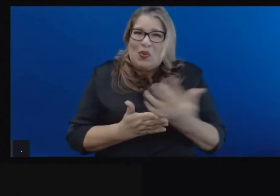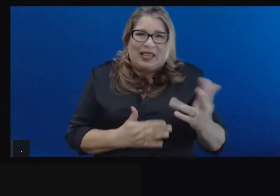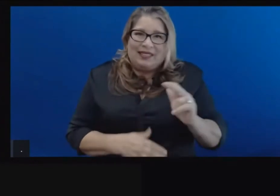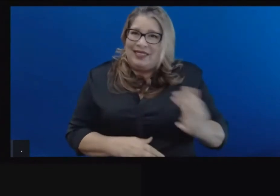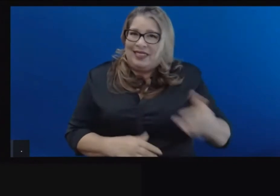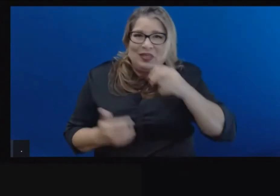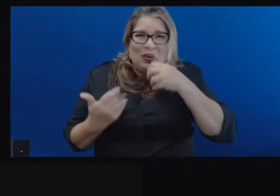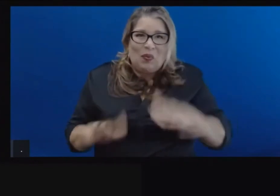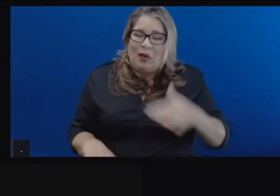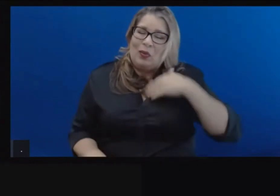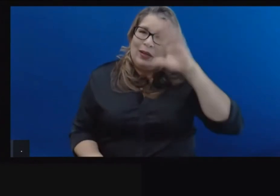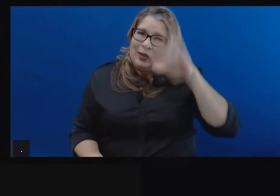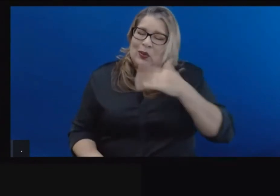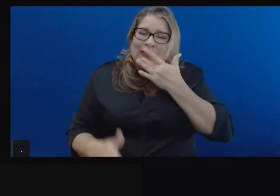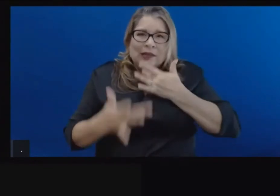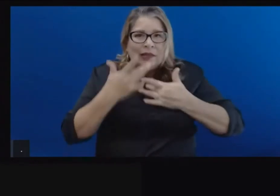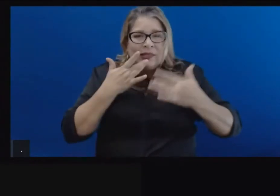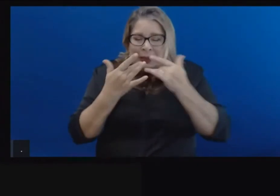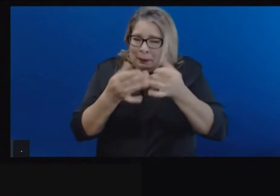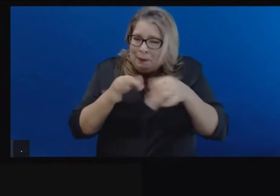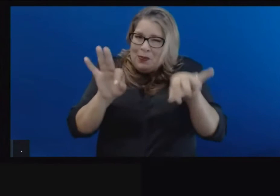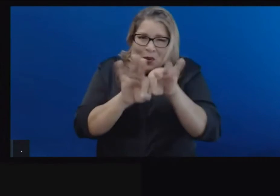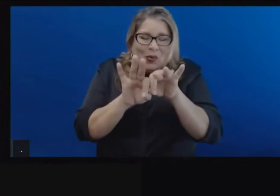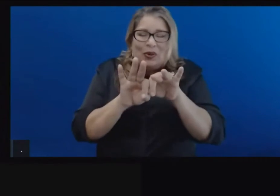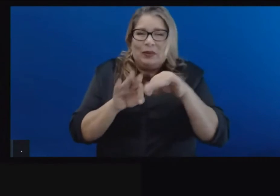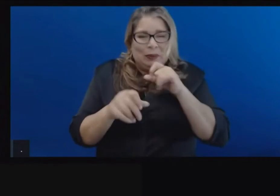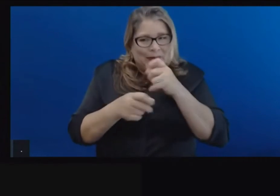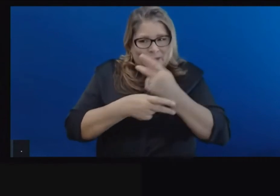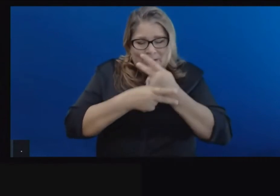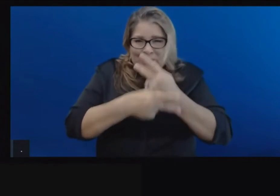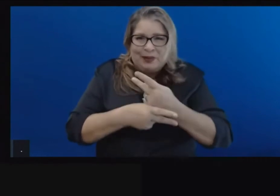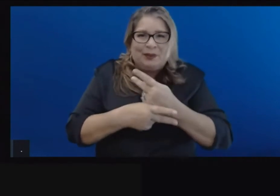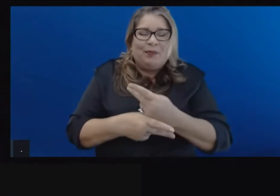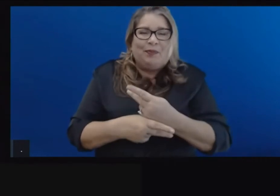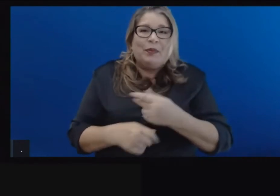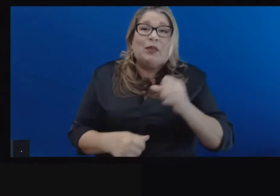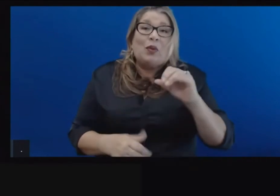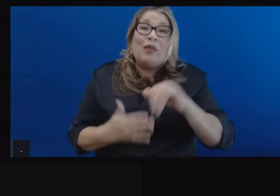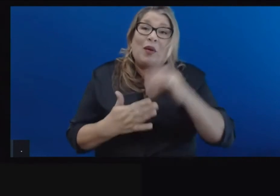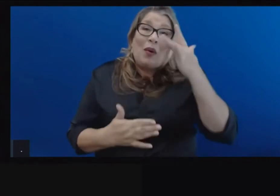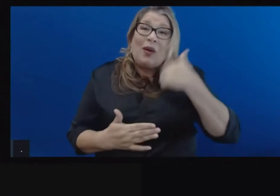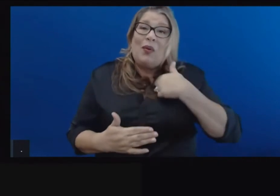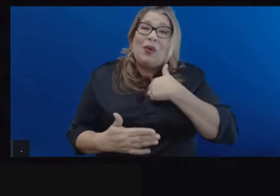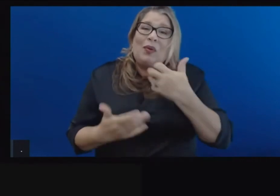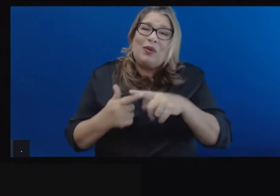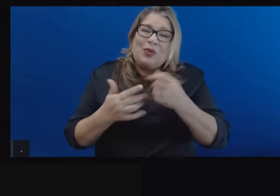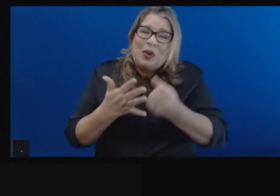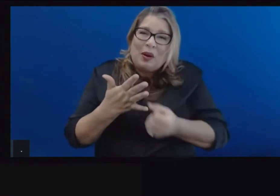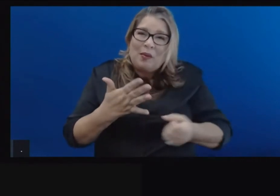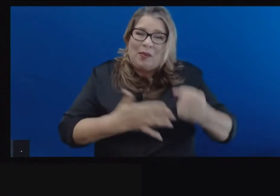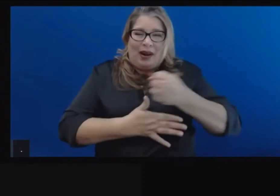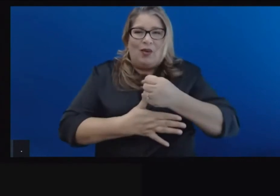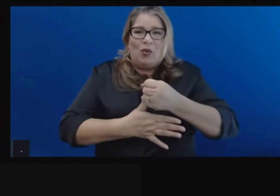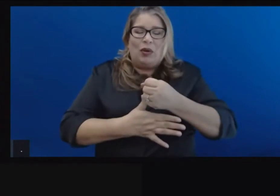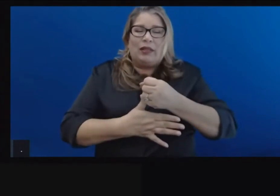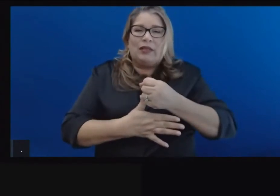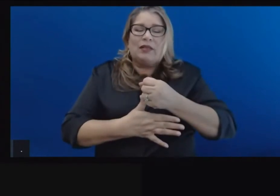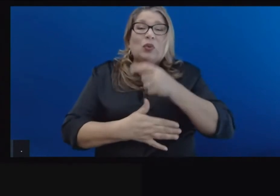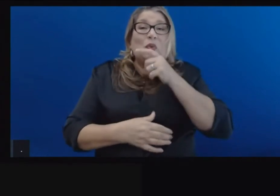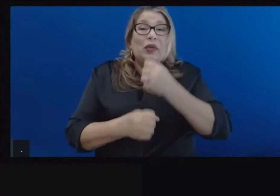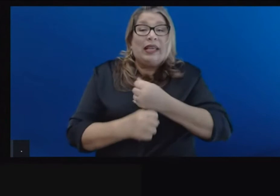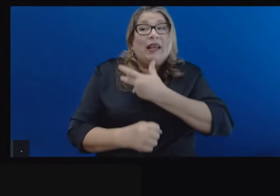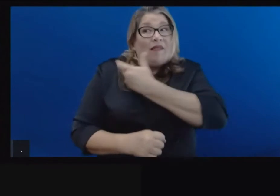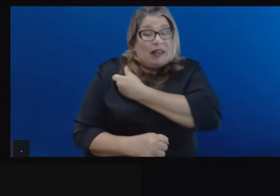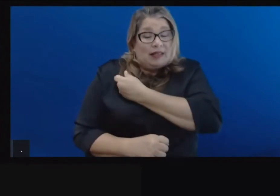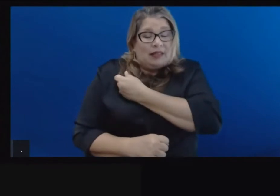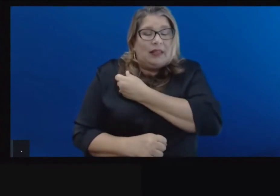scarce resource. We're trying to prioritize as best we can so we can reduce the impact on those most at risk, but we do want to make sure